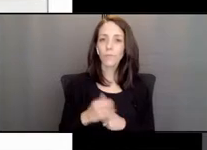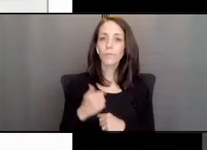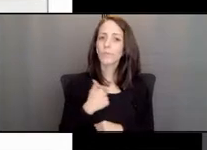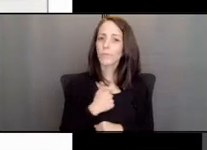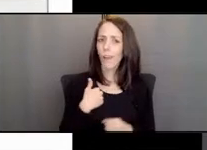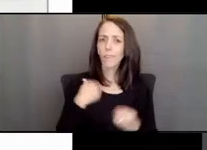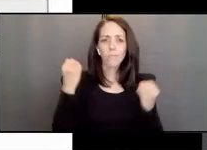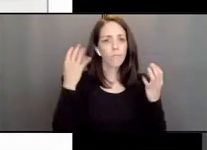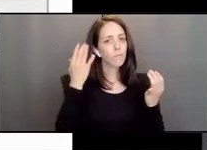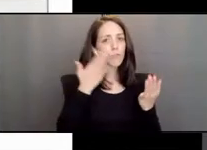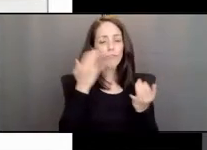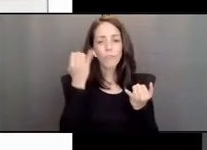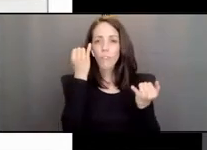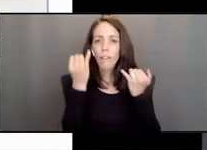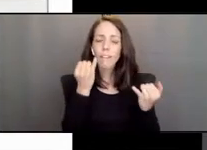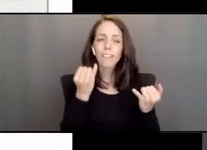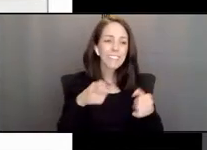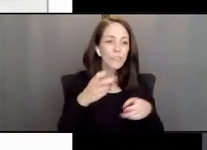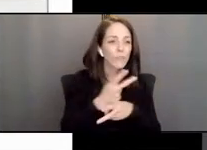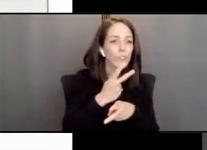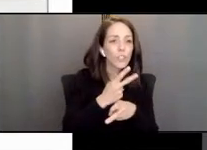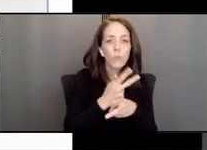deliberate choices about how we would move forward